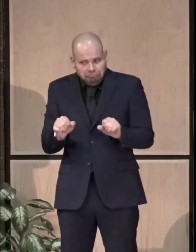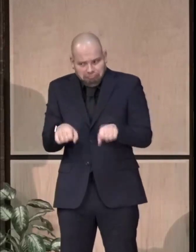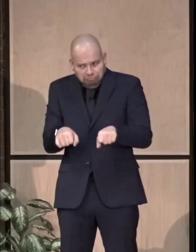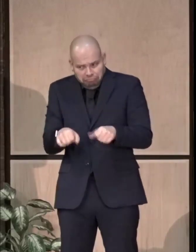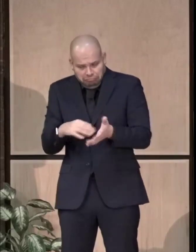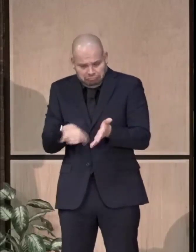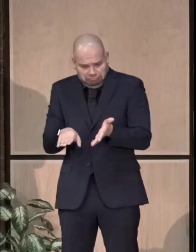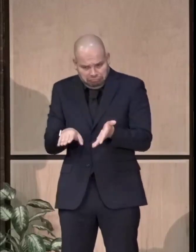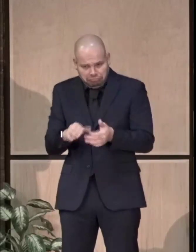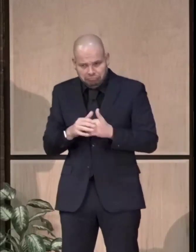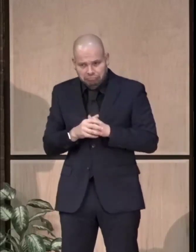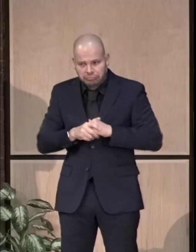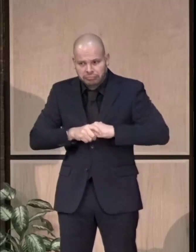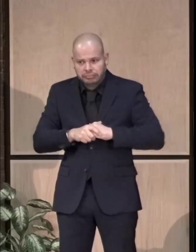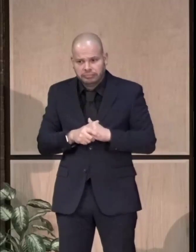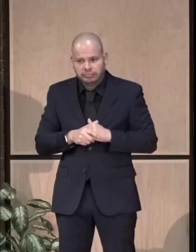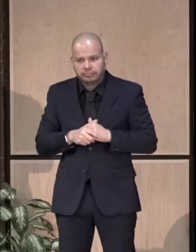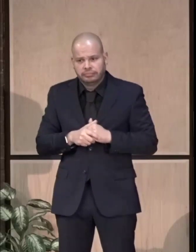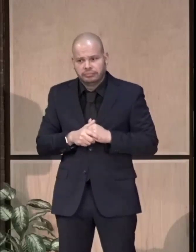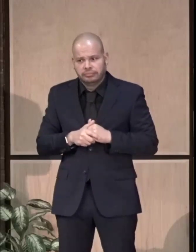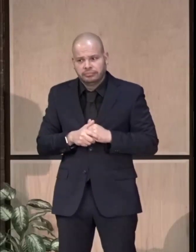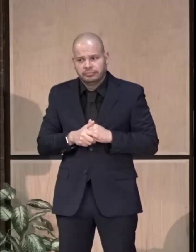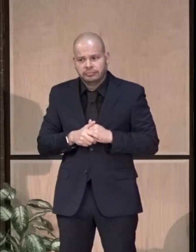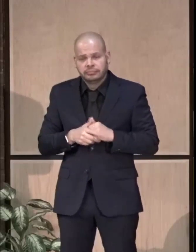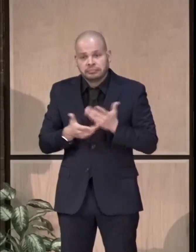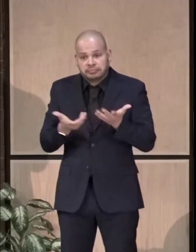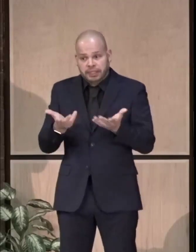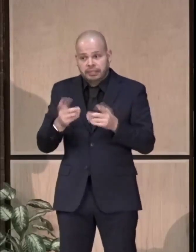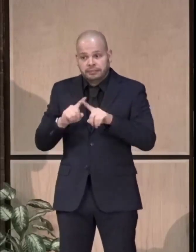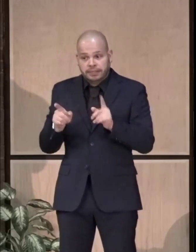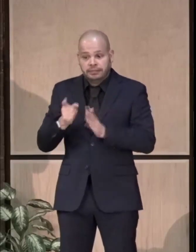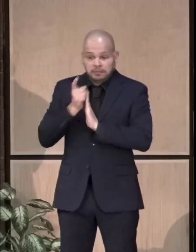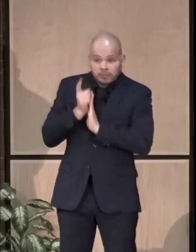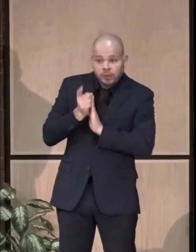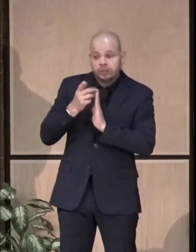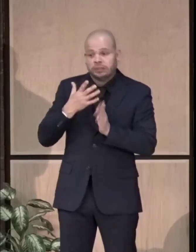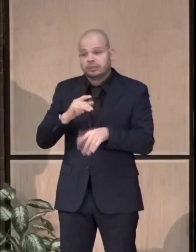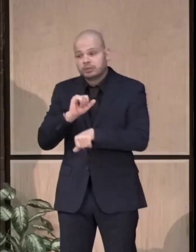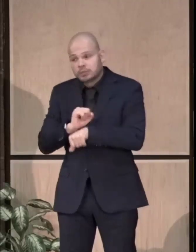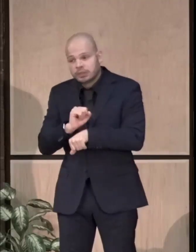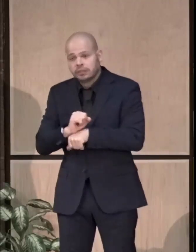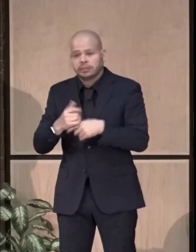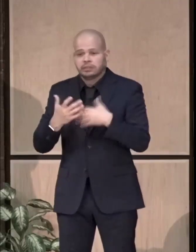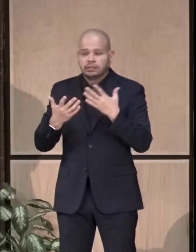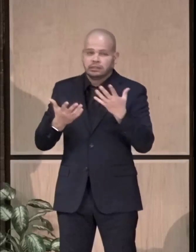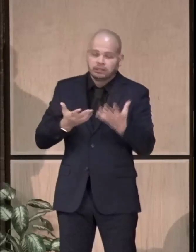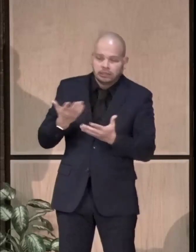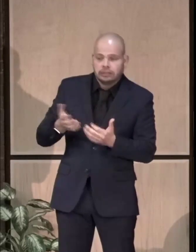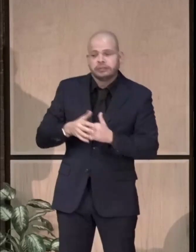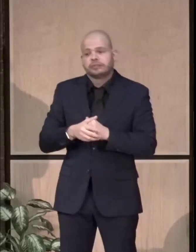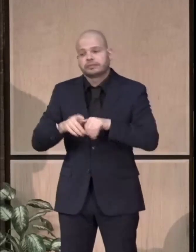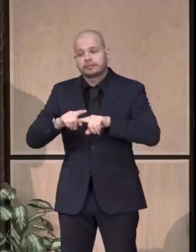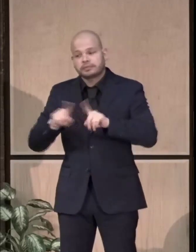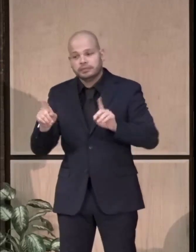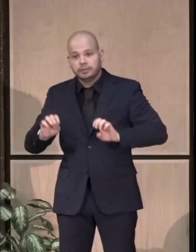then, you know, any last minute things regarding work is usually put in under a U unless there's some